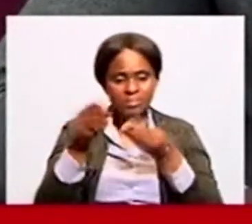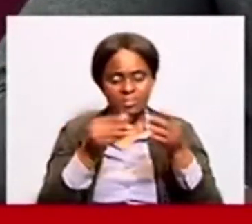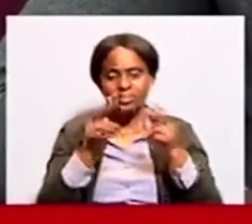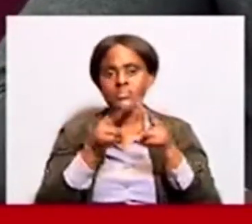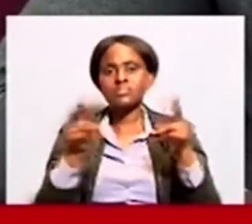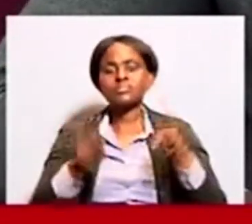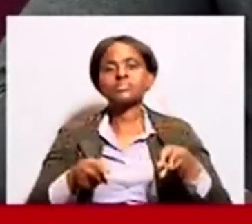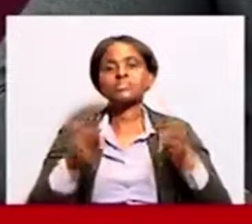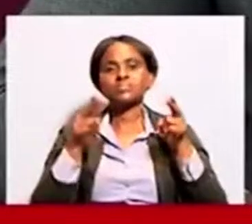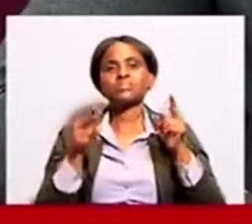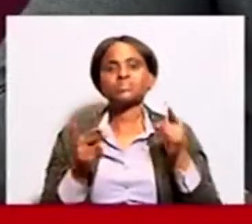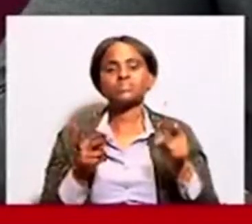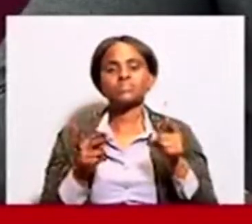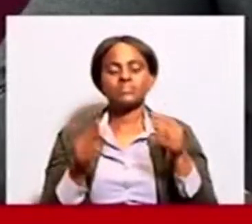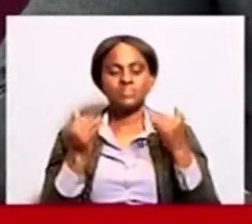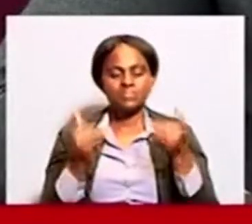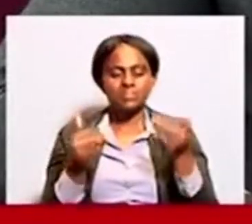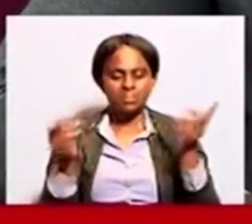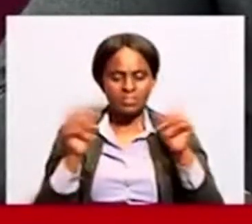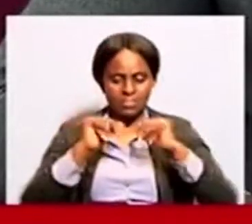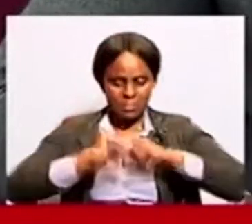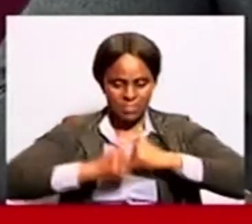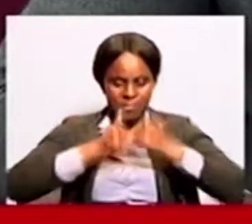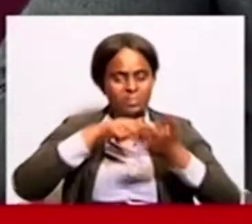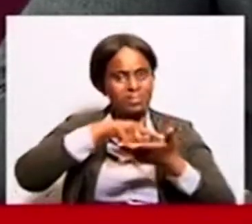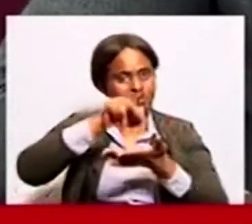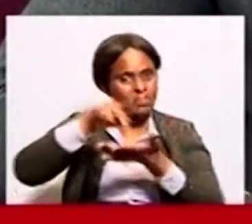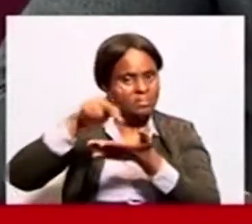high. Now, when we paid